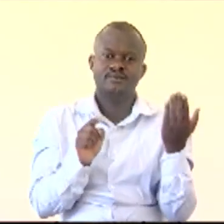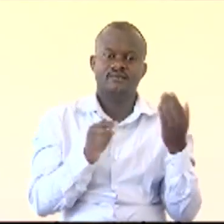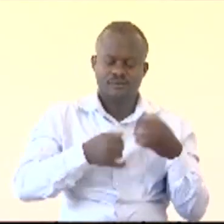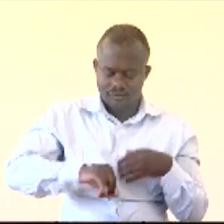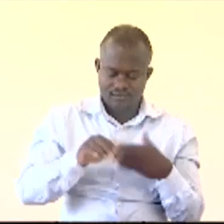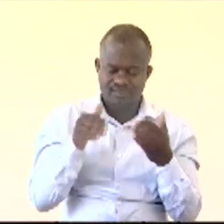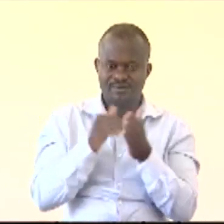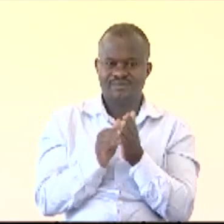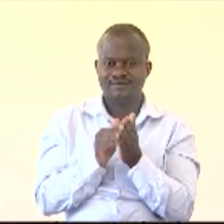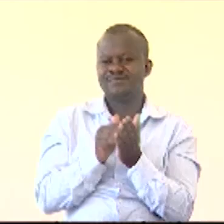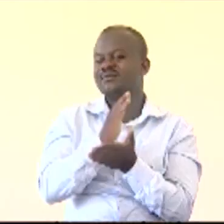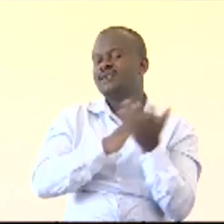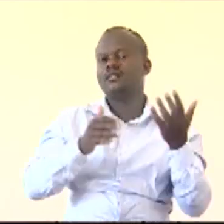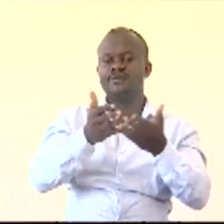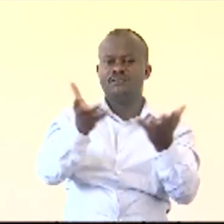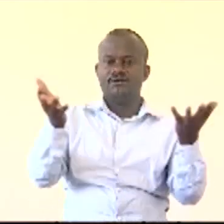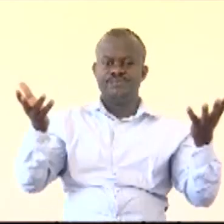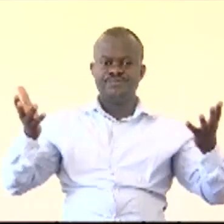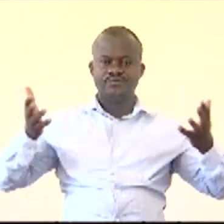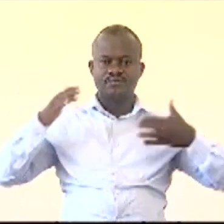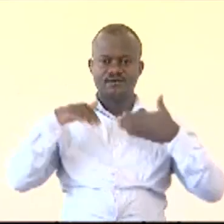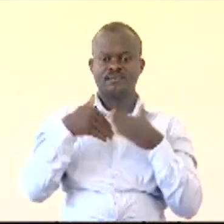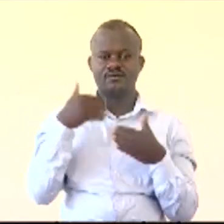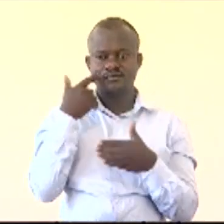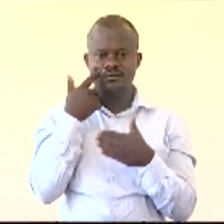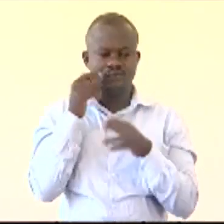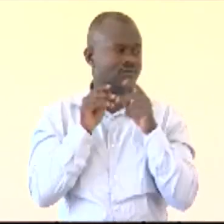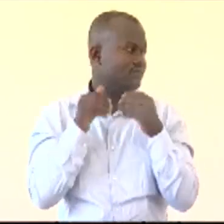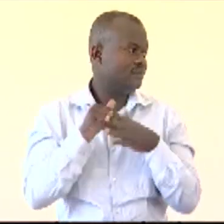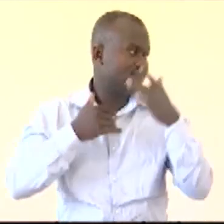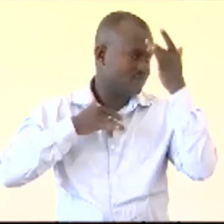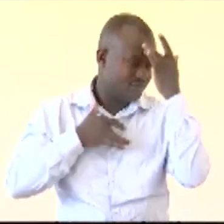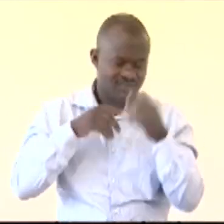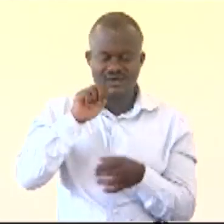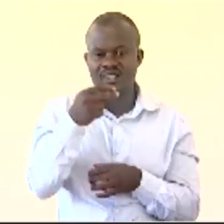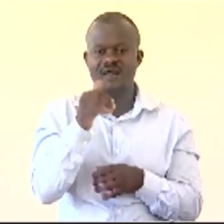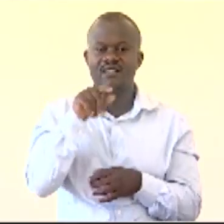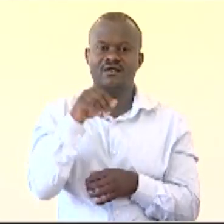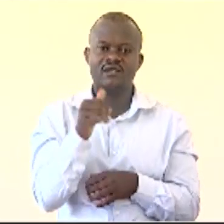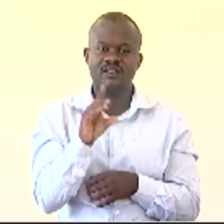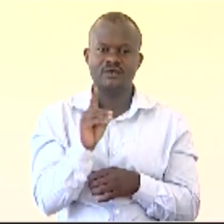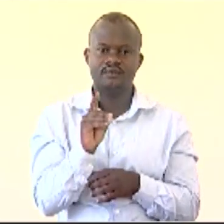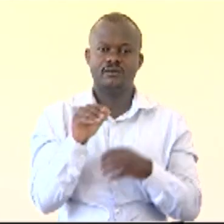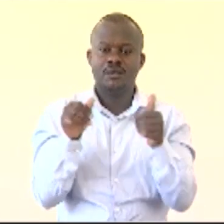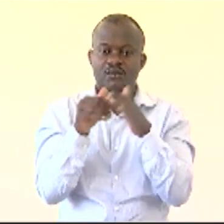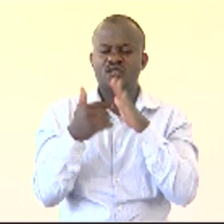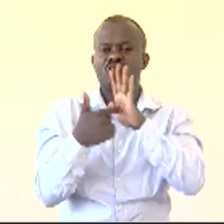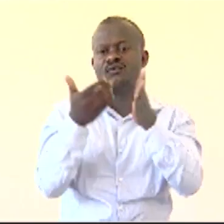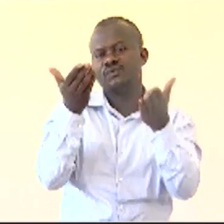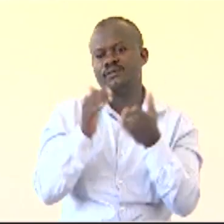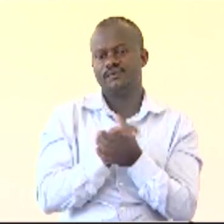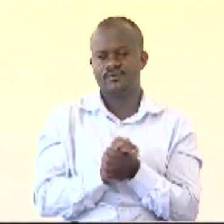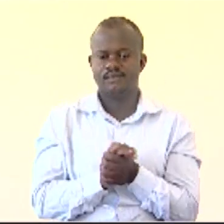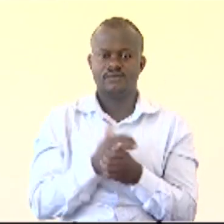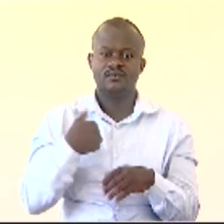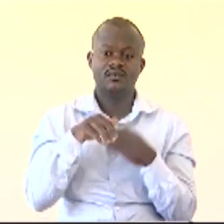even feces anywhere could be one way how people could suffer from typhoid. Let me try to show you. We have